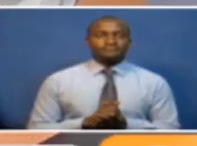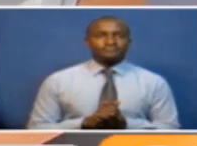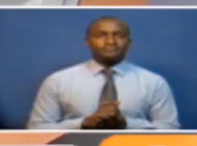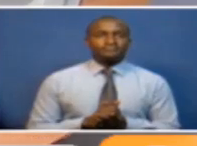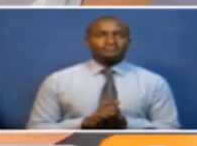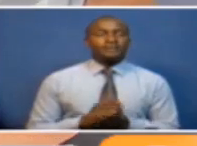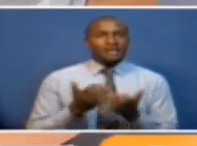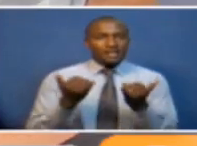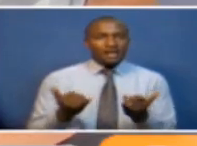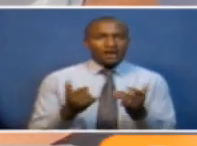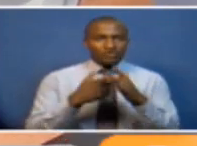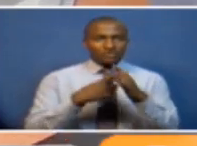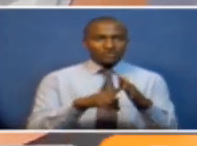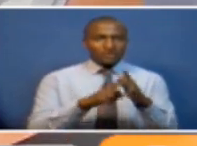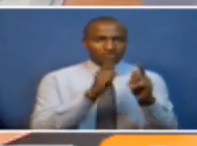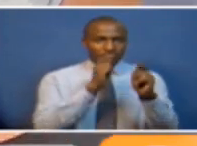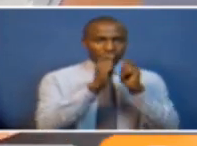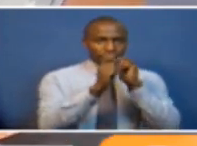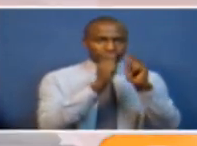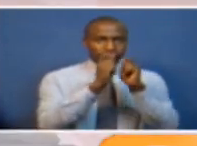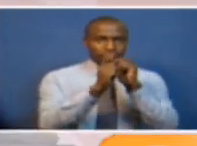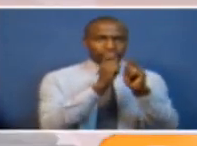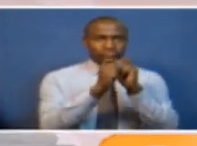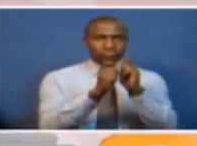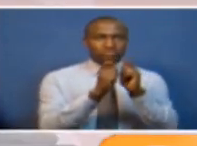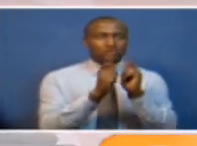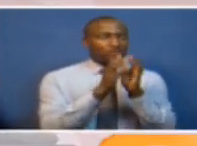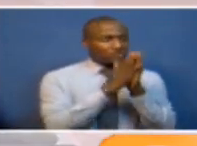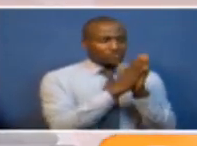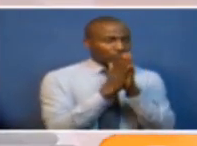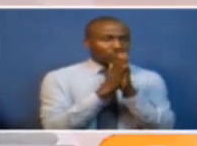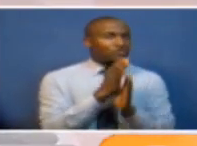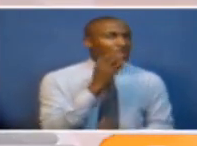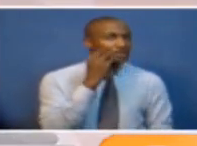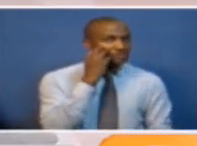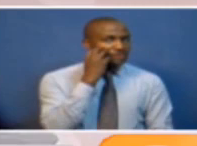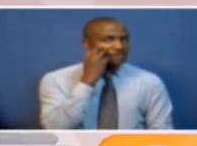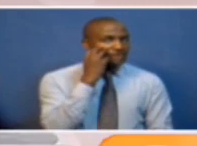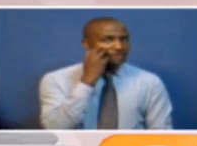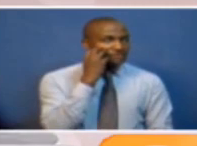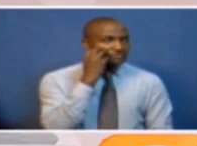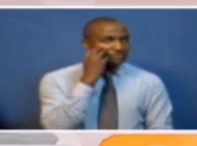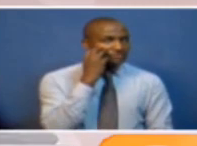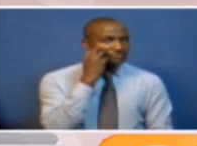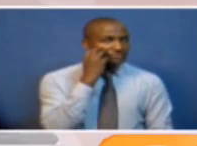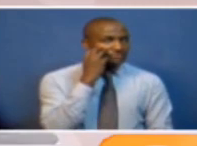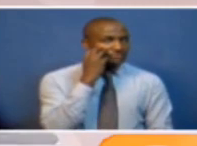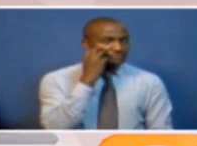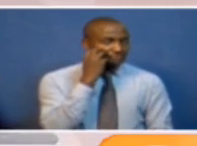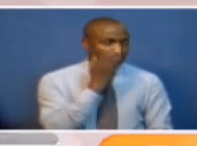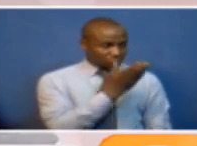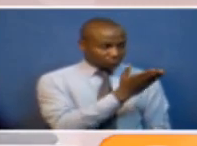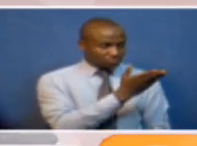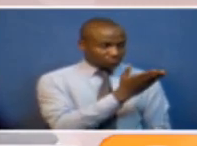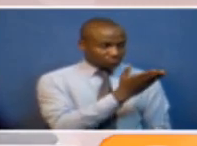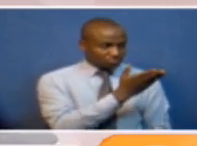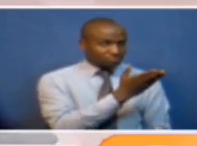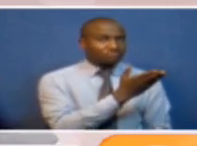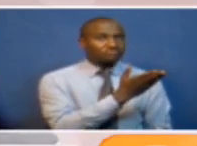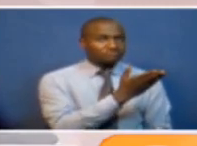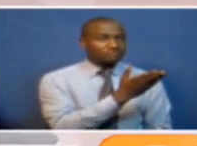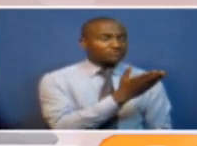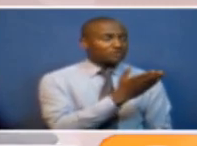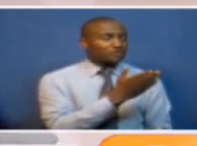give you time, if you watch that story right there, it's a sad story. I mean, it need not be. And joining us, thanks for coming in,